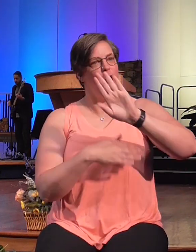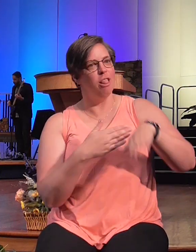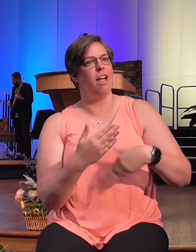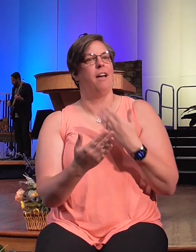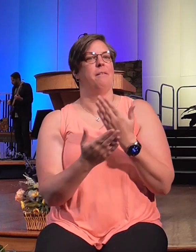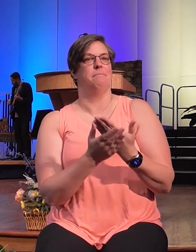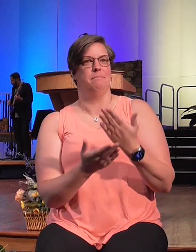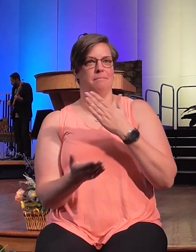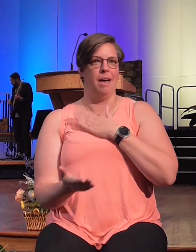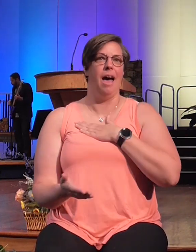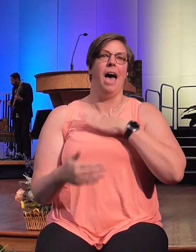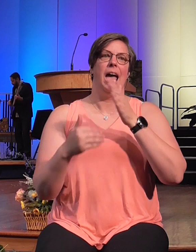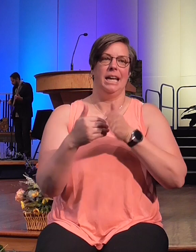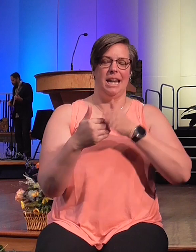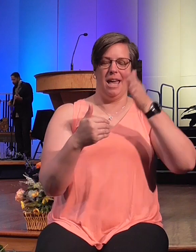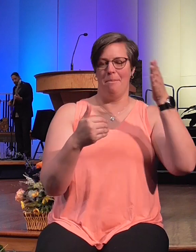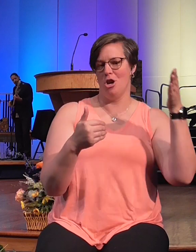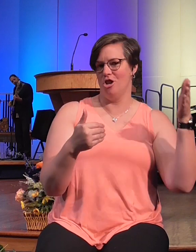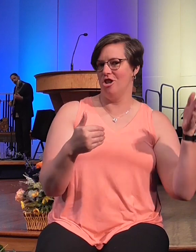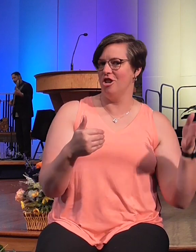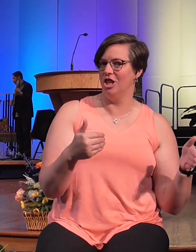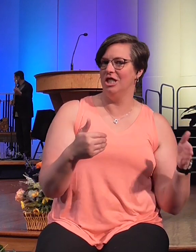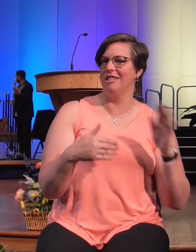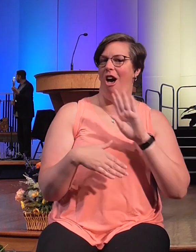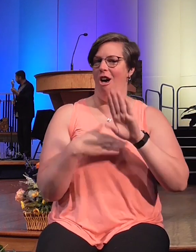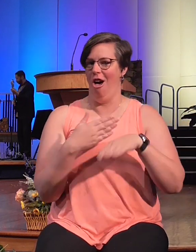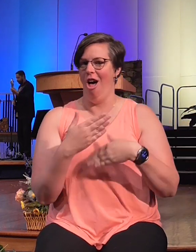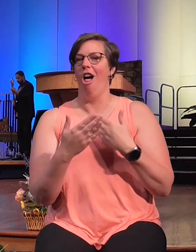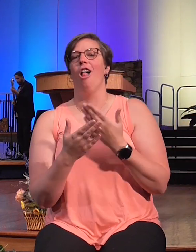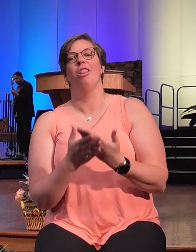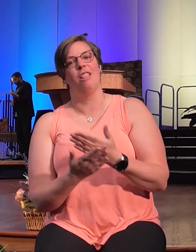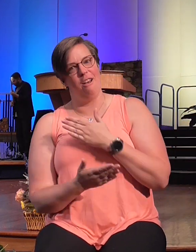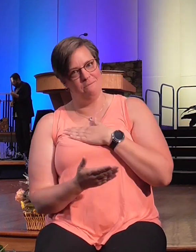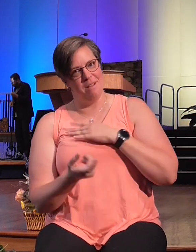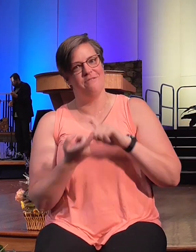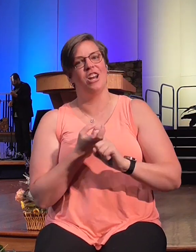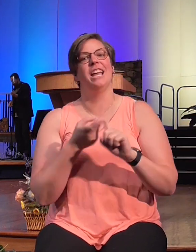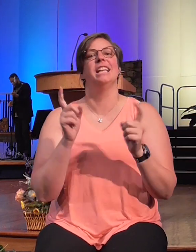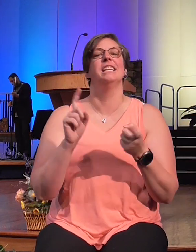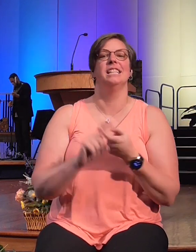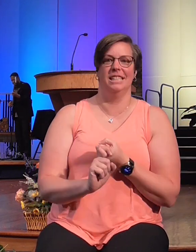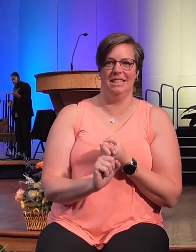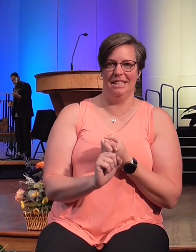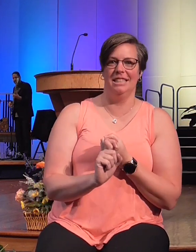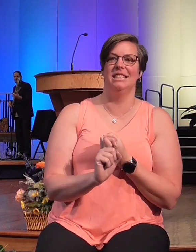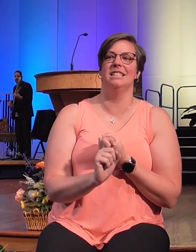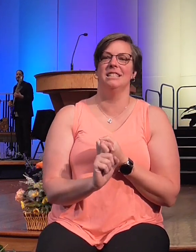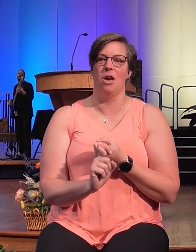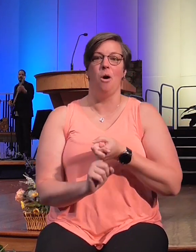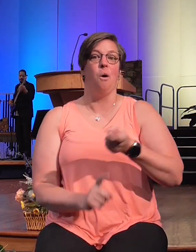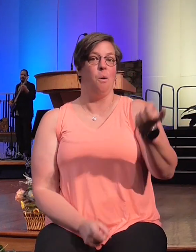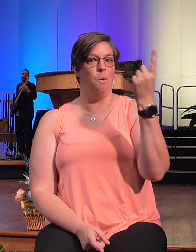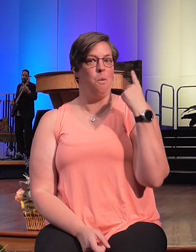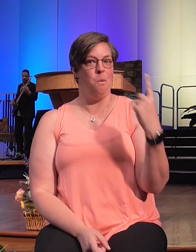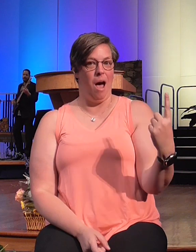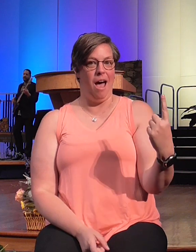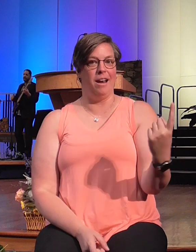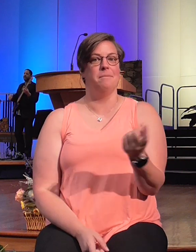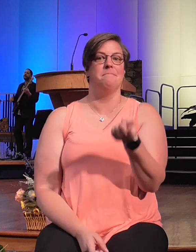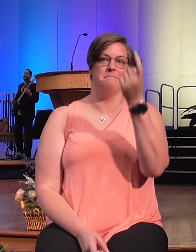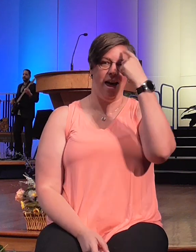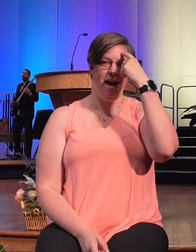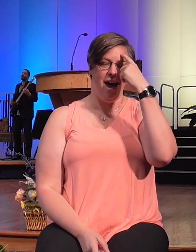All of my neighbors, all of my friends.